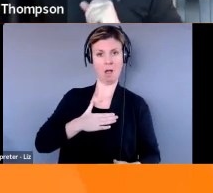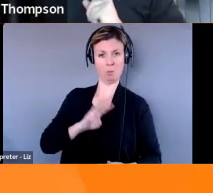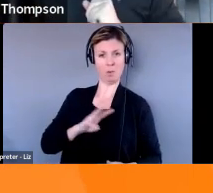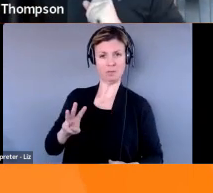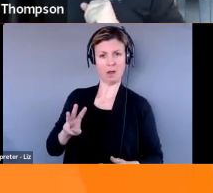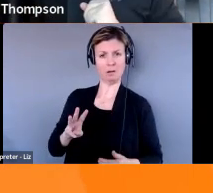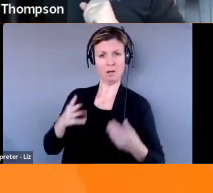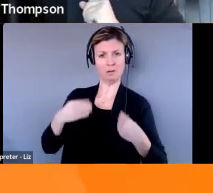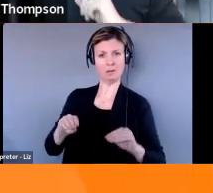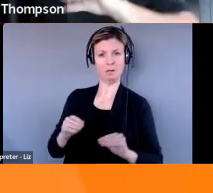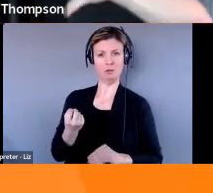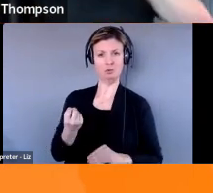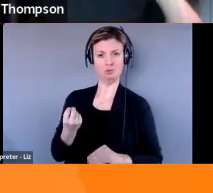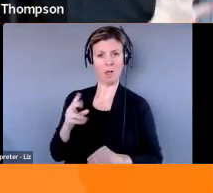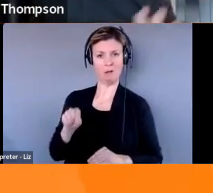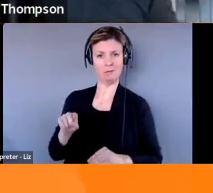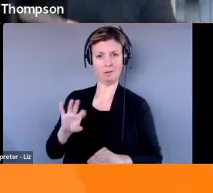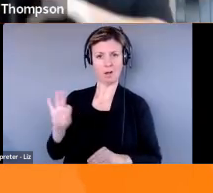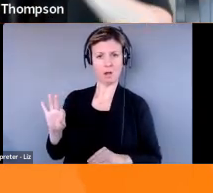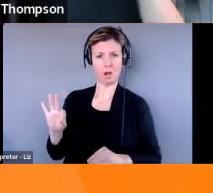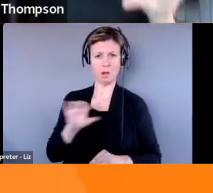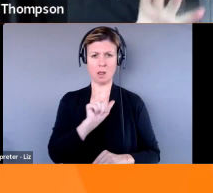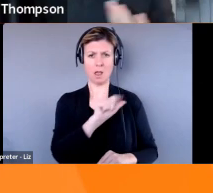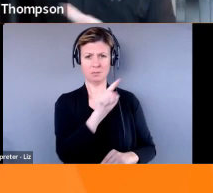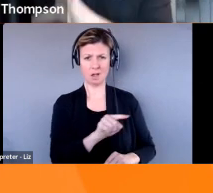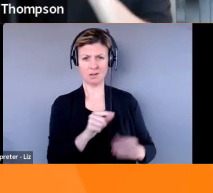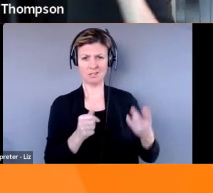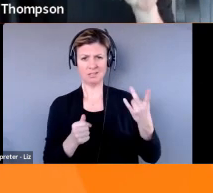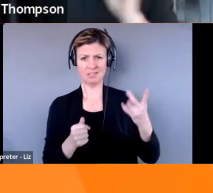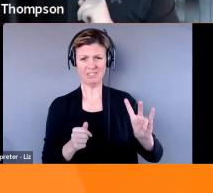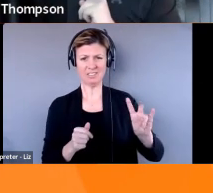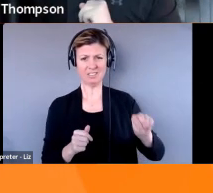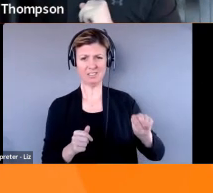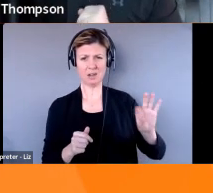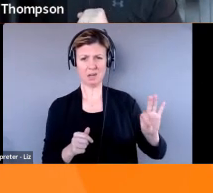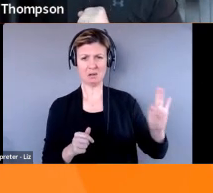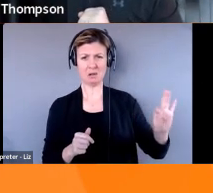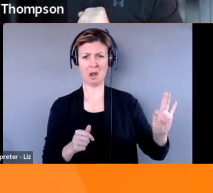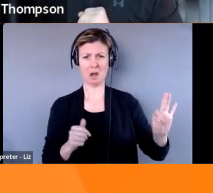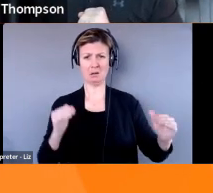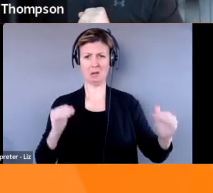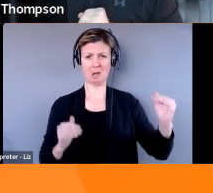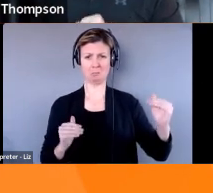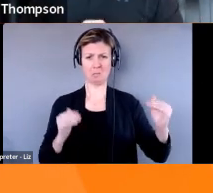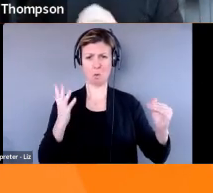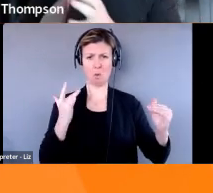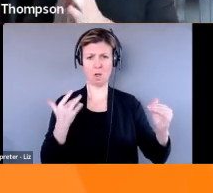it's $17.99. So we need to make sure we're using the same channel as part of our competitive